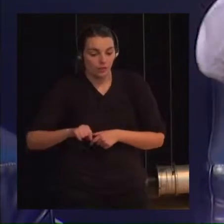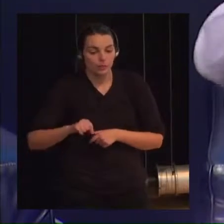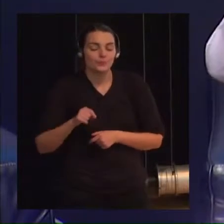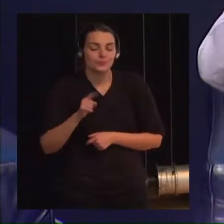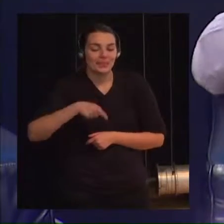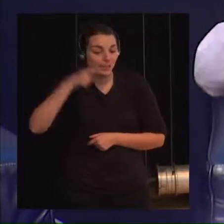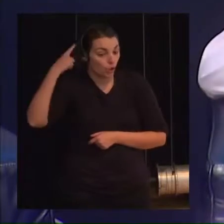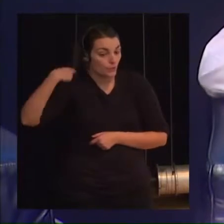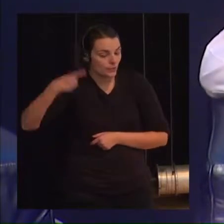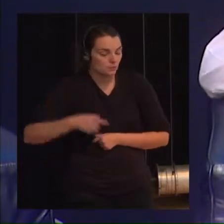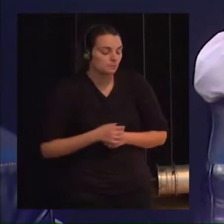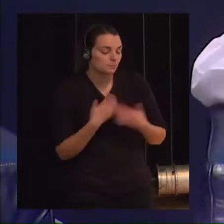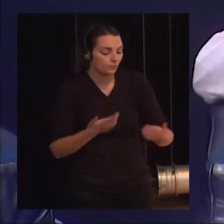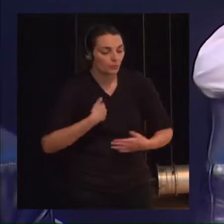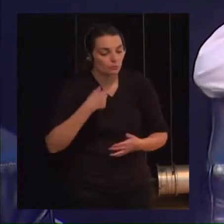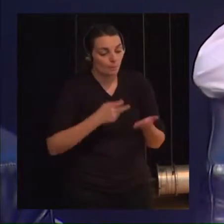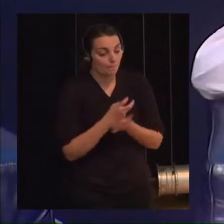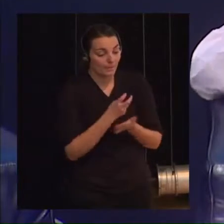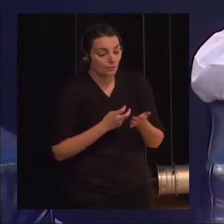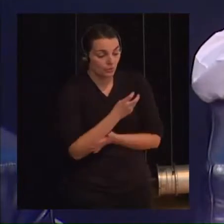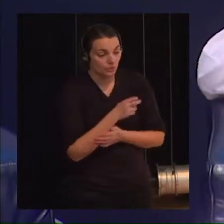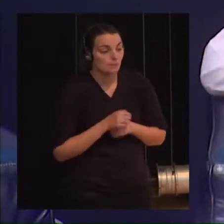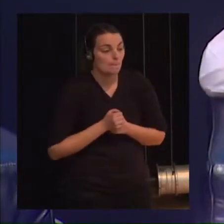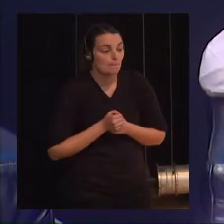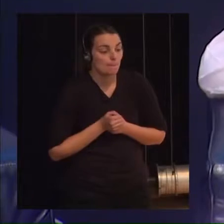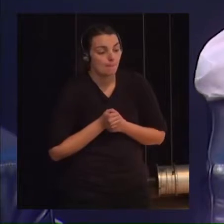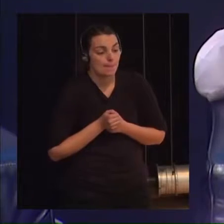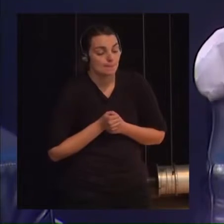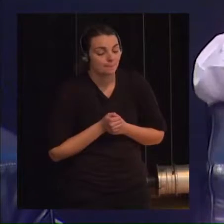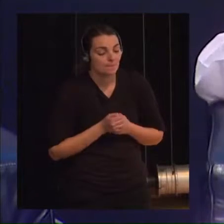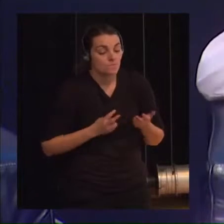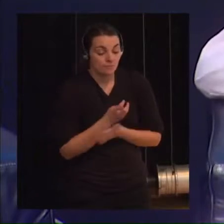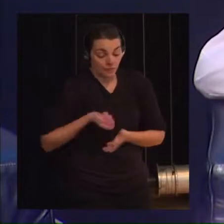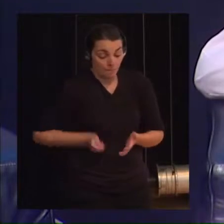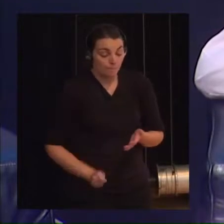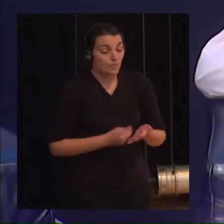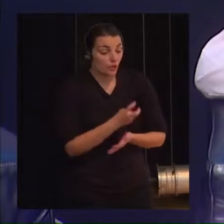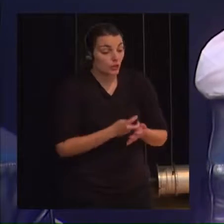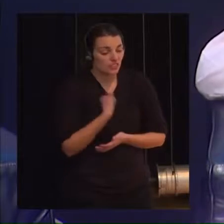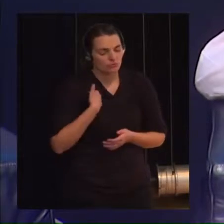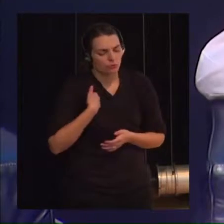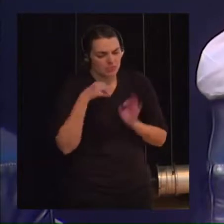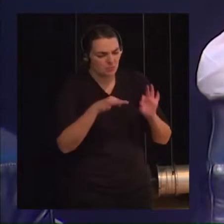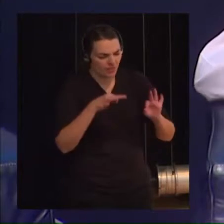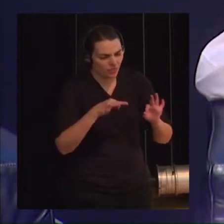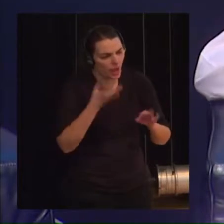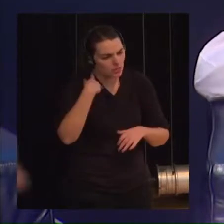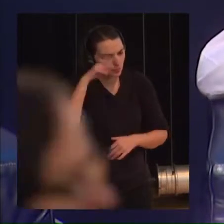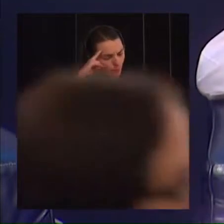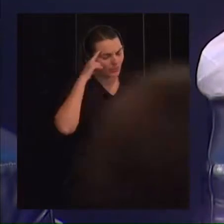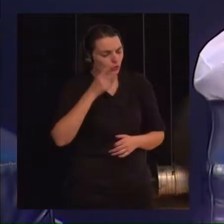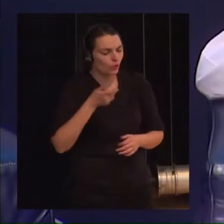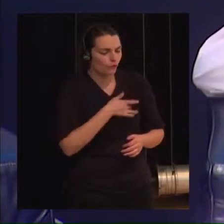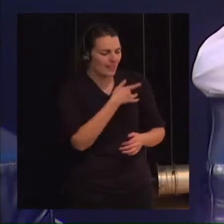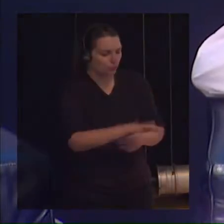covering from a national newspaper looking at philanthropy. So I just wanted to say that. The other thing I'd also say is that philanthropy is diverse, it's